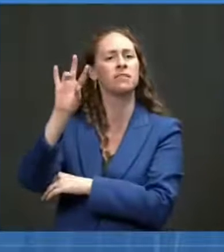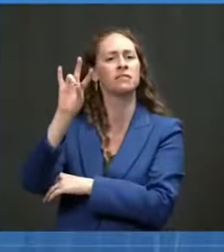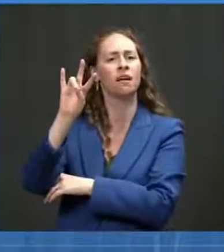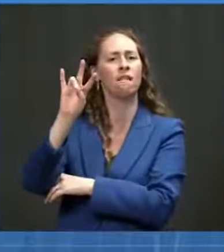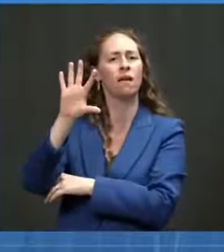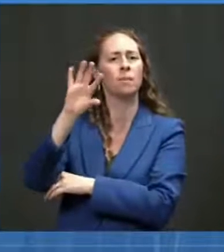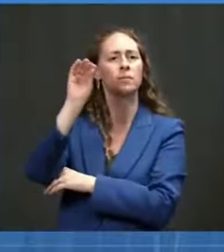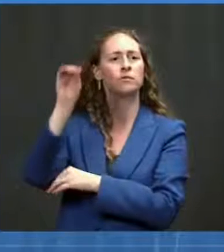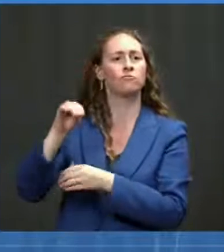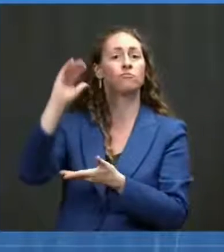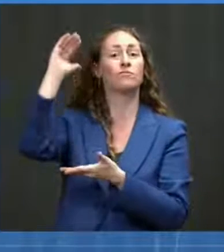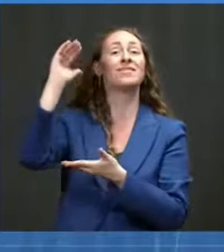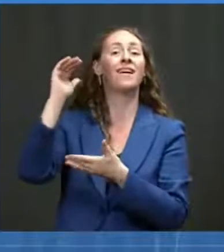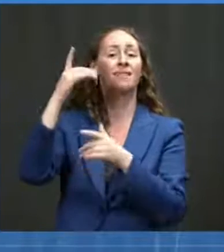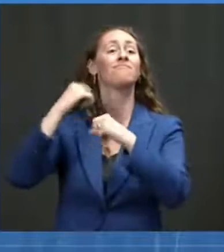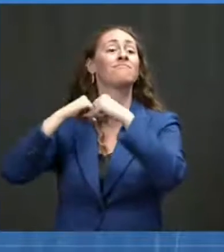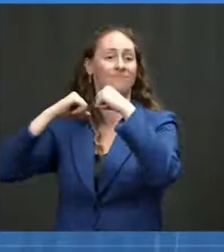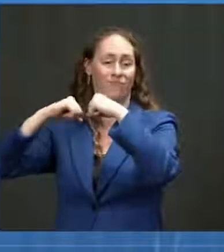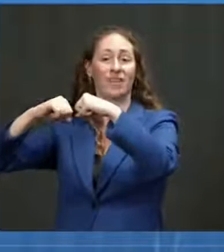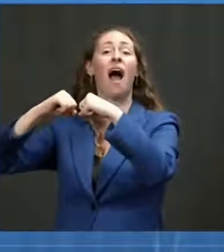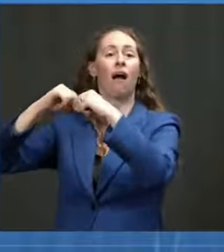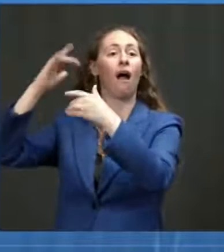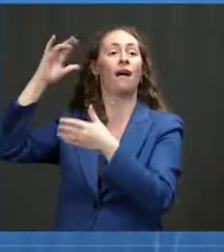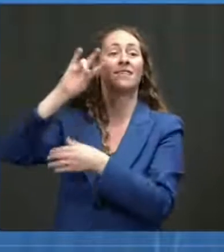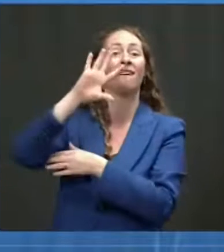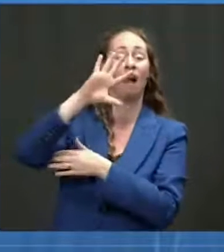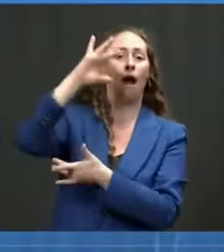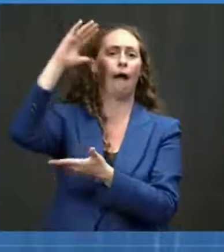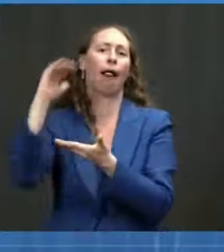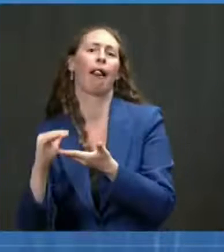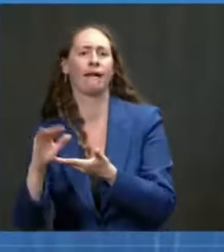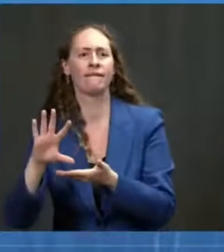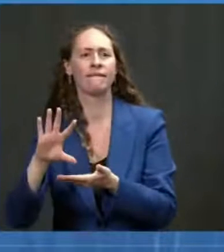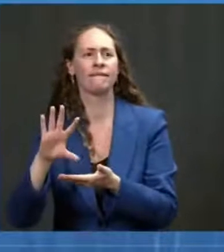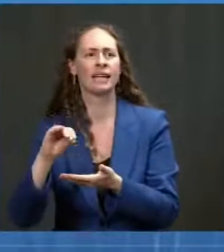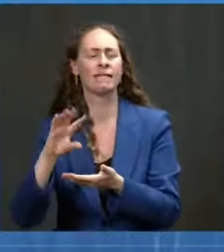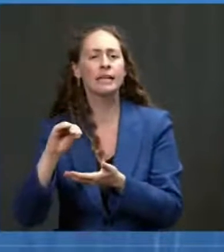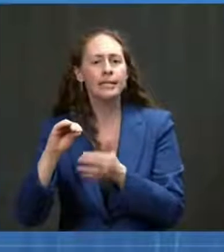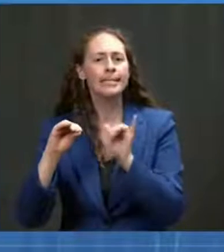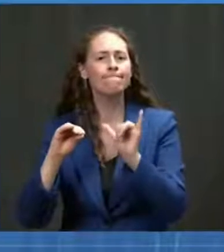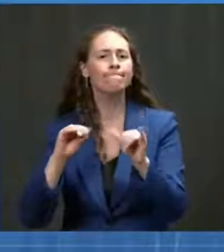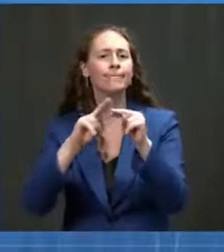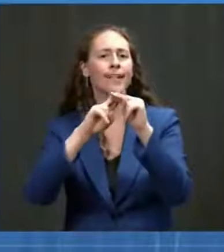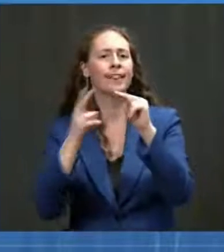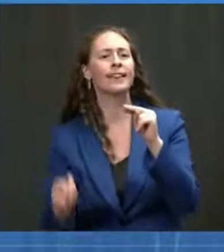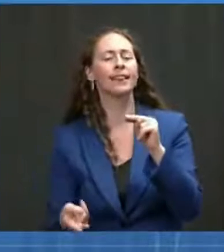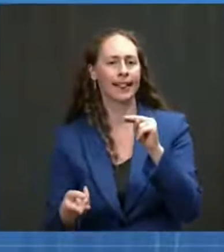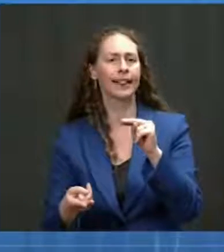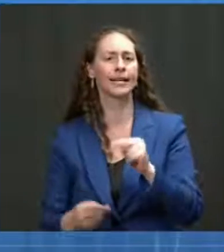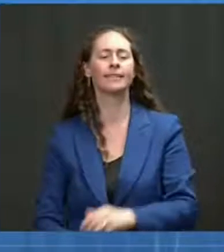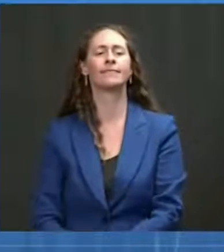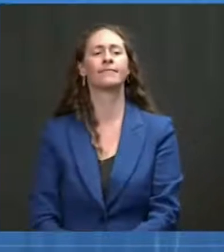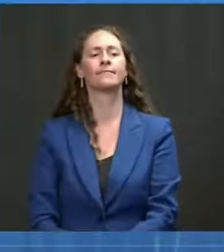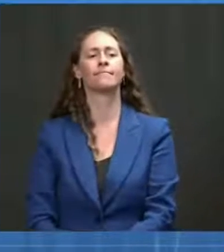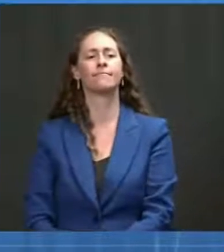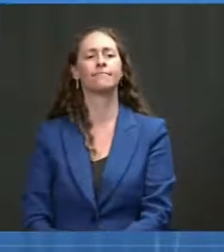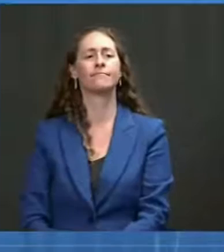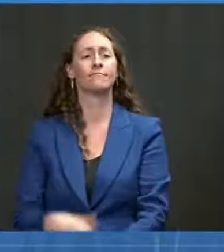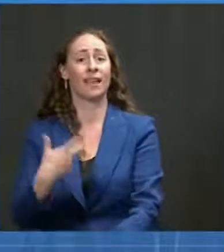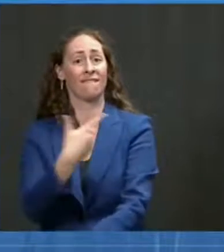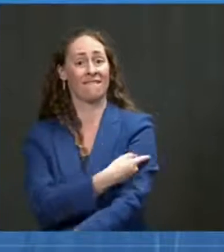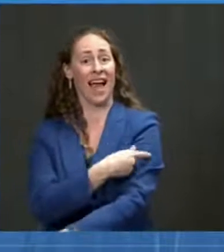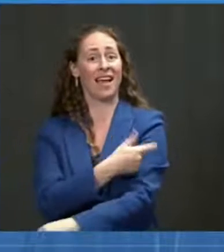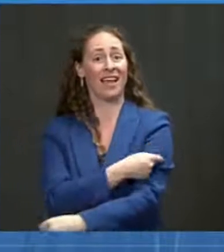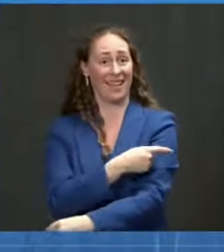recently as August 1st, 2021. This represents a substantial decline in vaccine effectiveness against